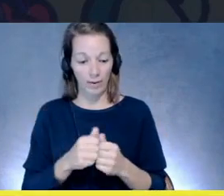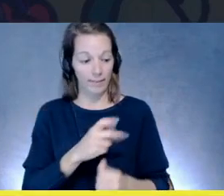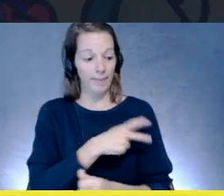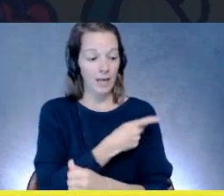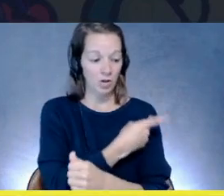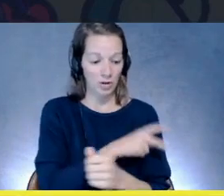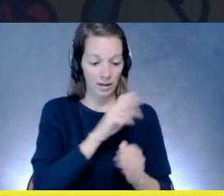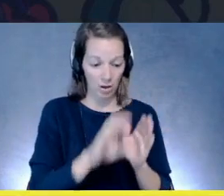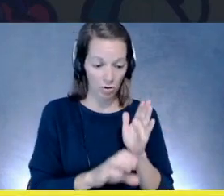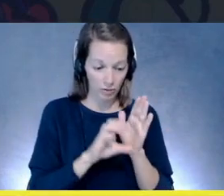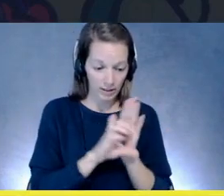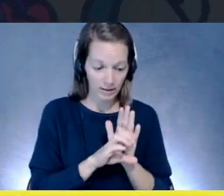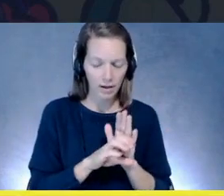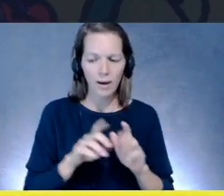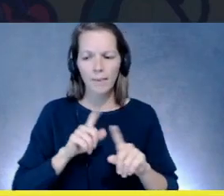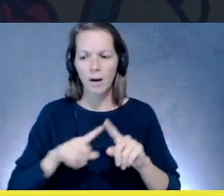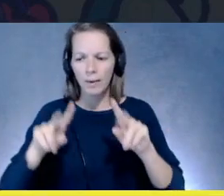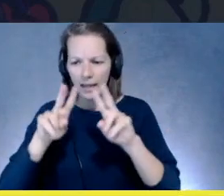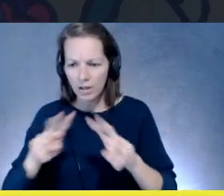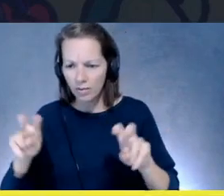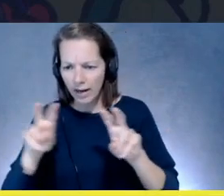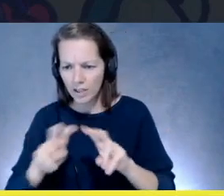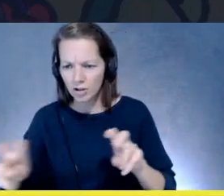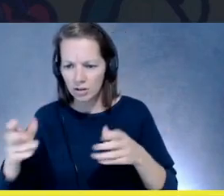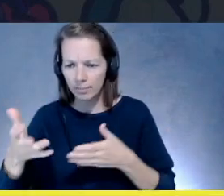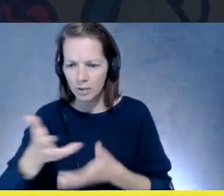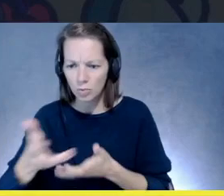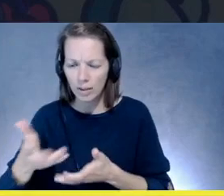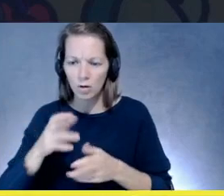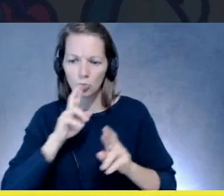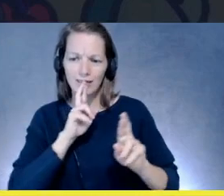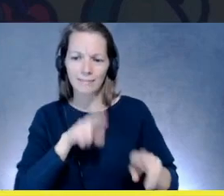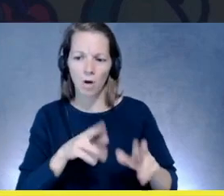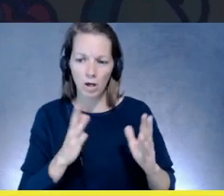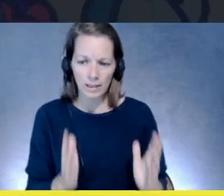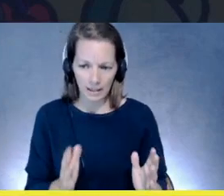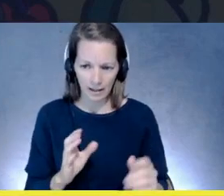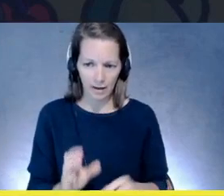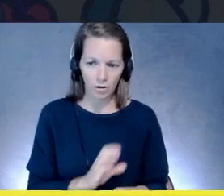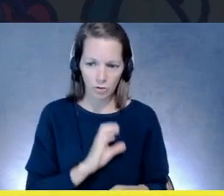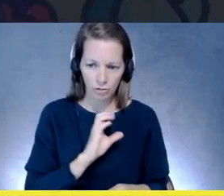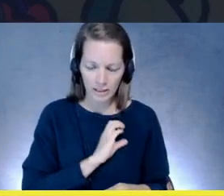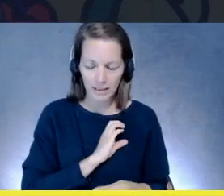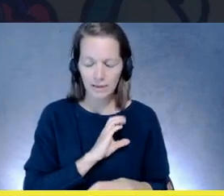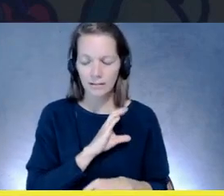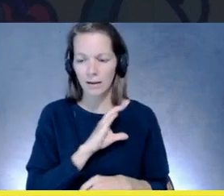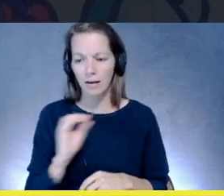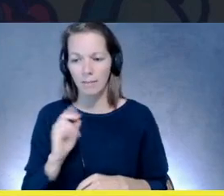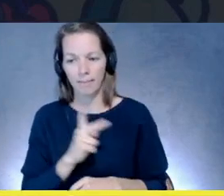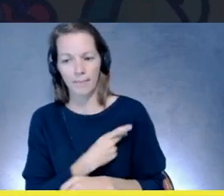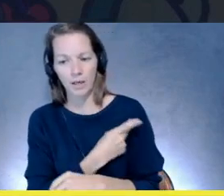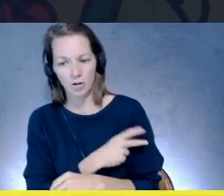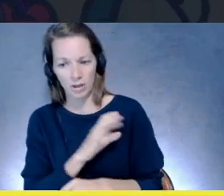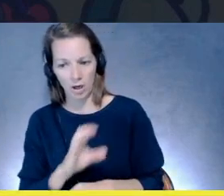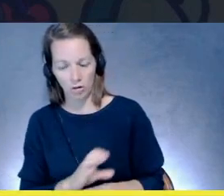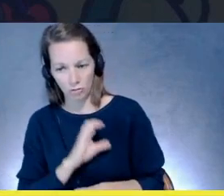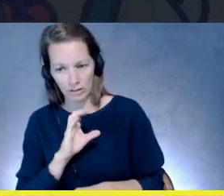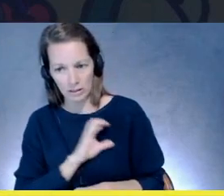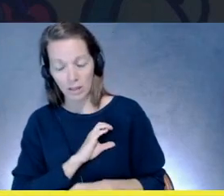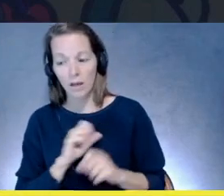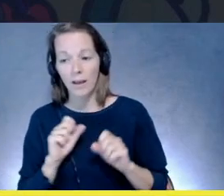when we examined interactions between respondent characteristics and patient characteristics, we were able to